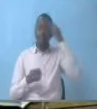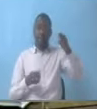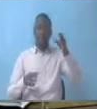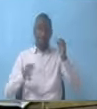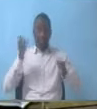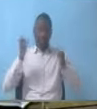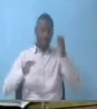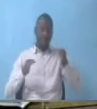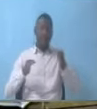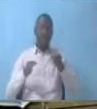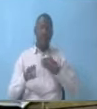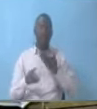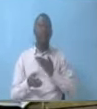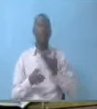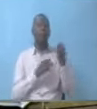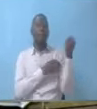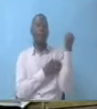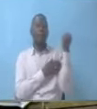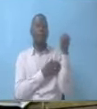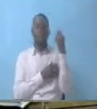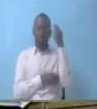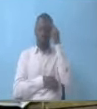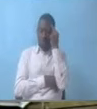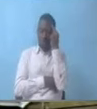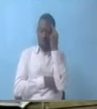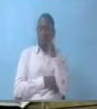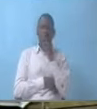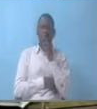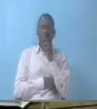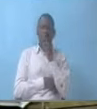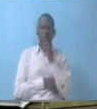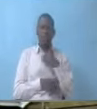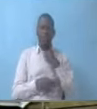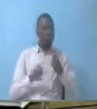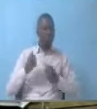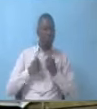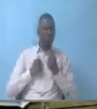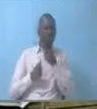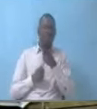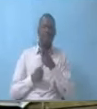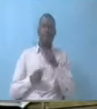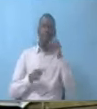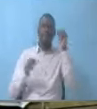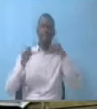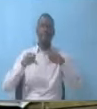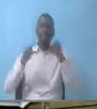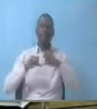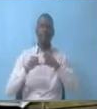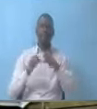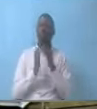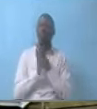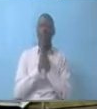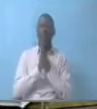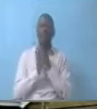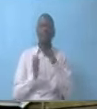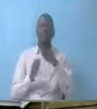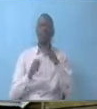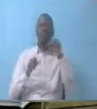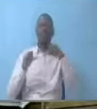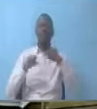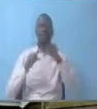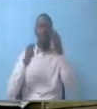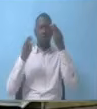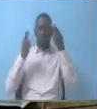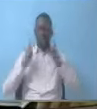power to determine who was to be subjected to this bad law. Yes.